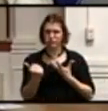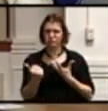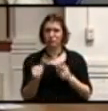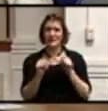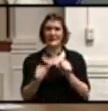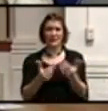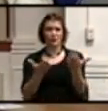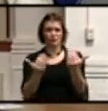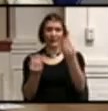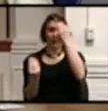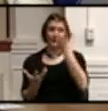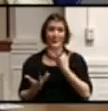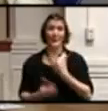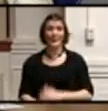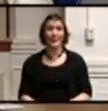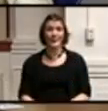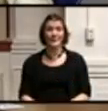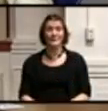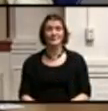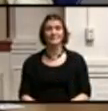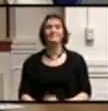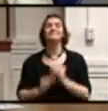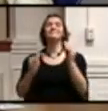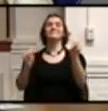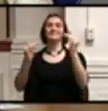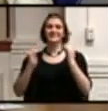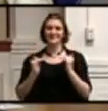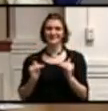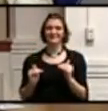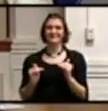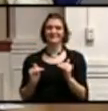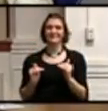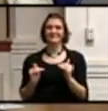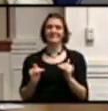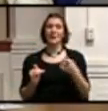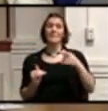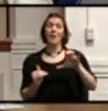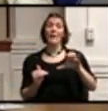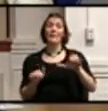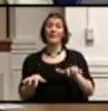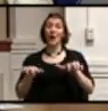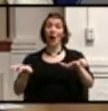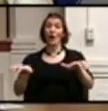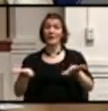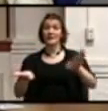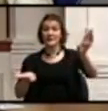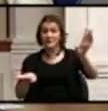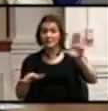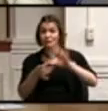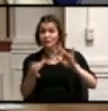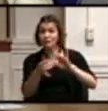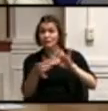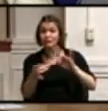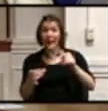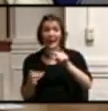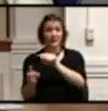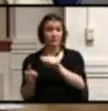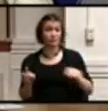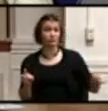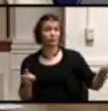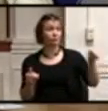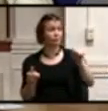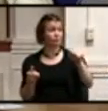continue participating in that process. The next matter on the agenda is public participation. Is there anybody who's here